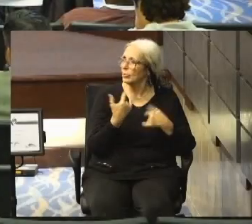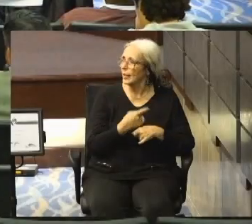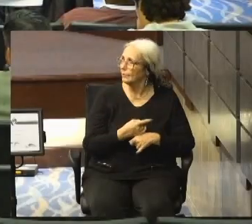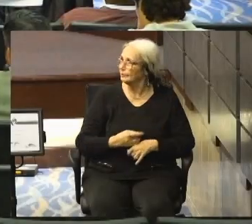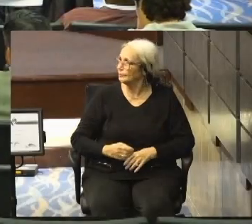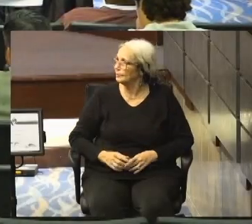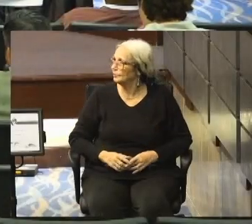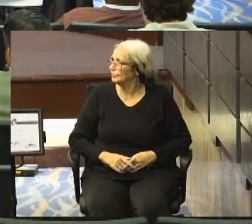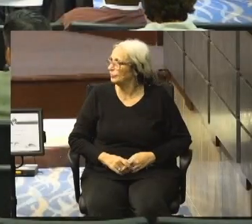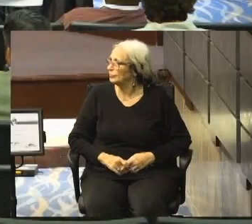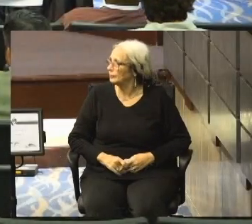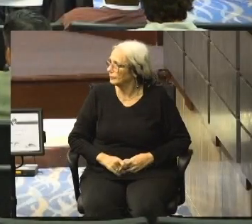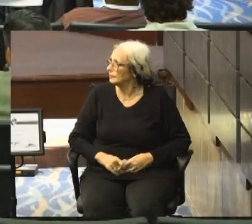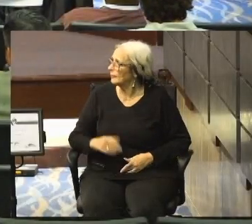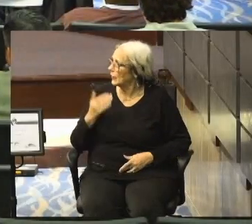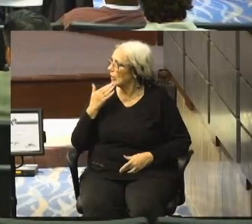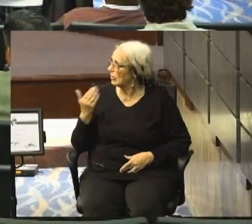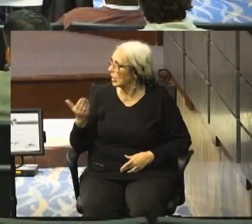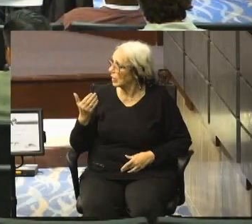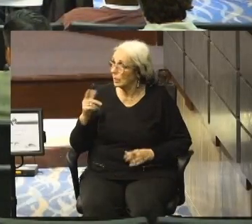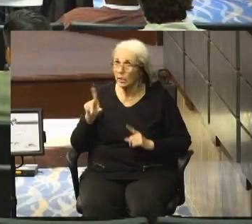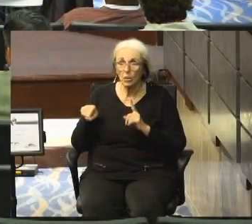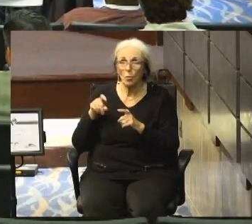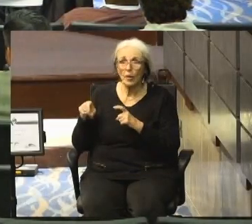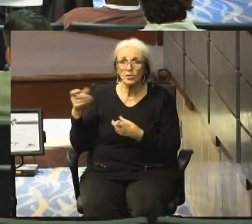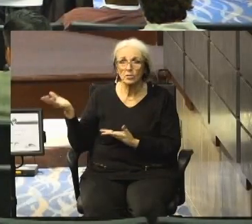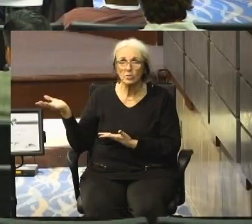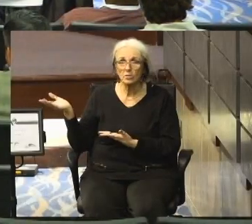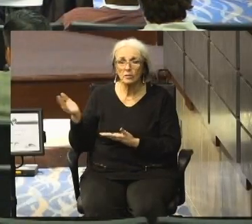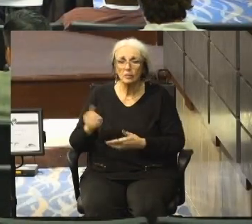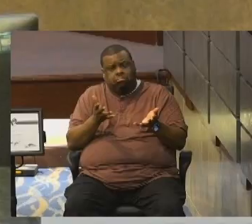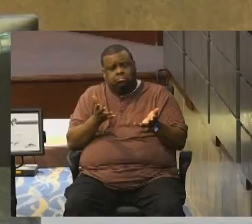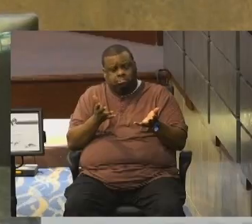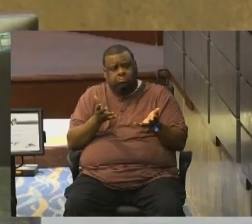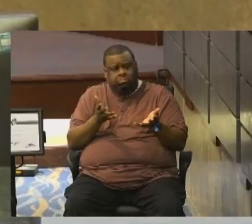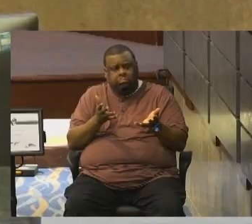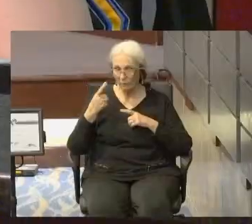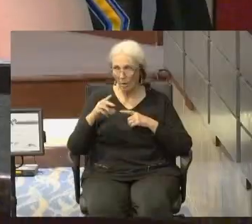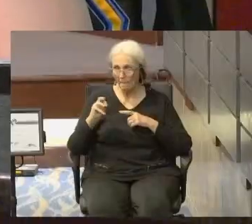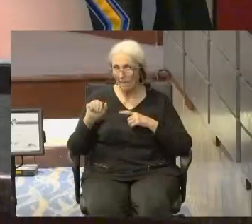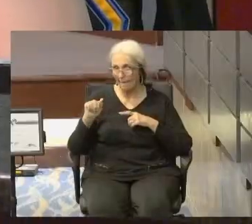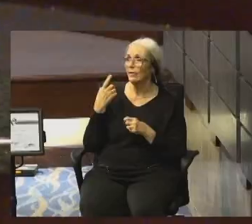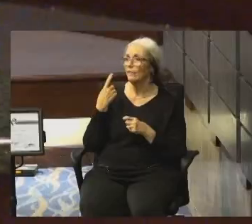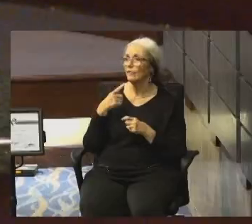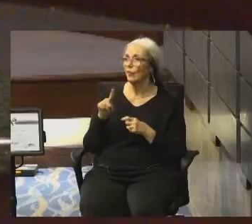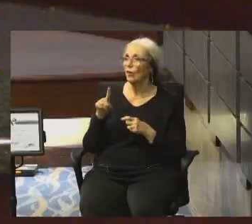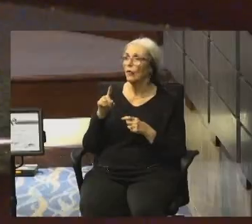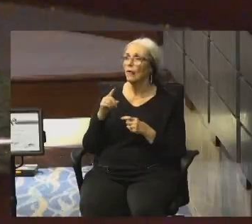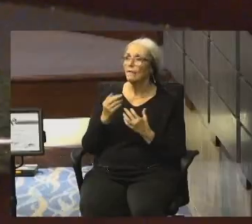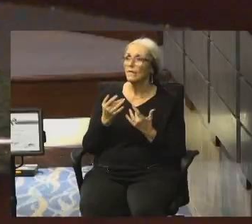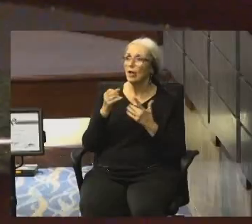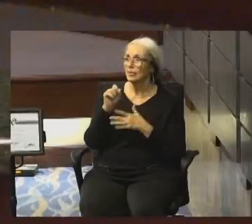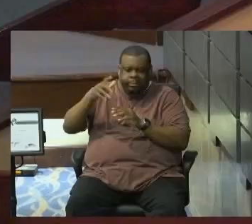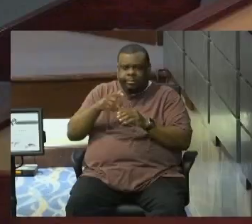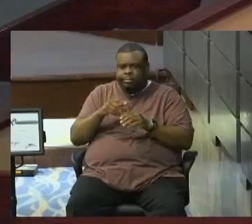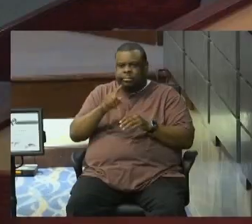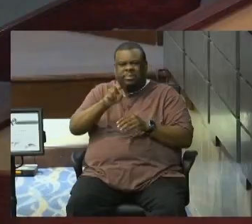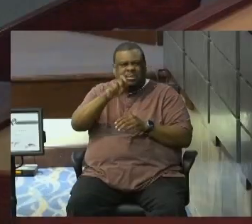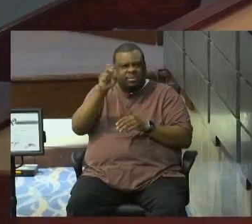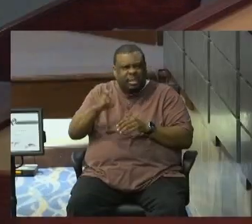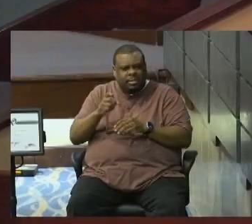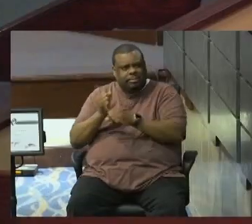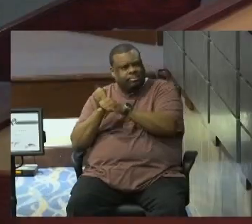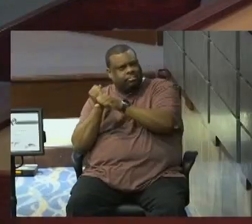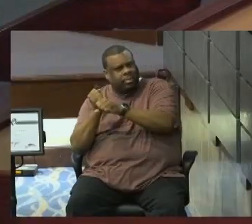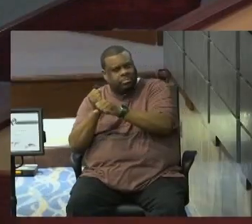The City of Waco general election will be held on Saturday, May 4th, to elect new City Council representatives for the Mayor, District 1, and District 3 Council seats. The filing